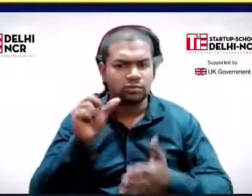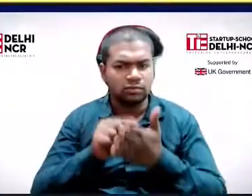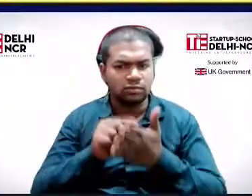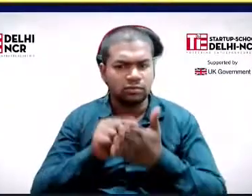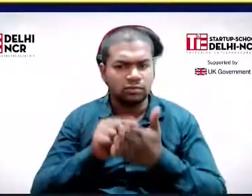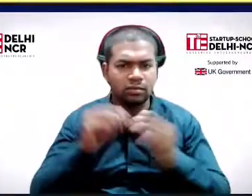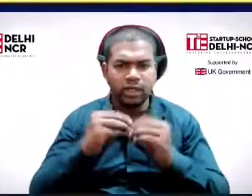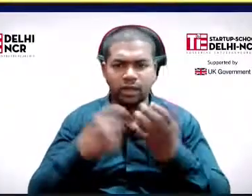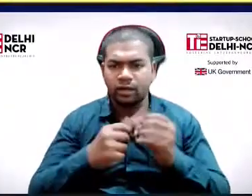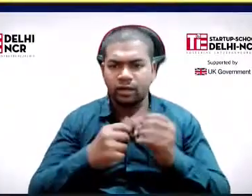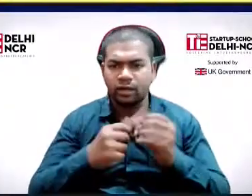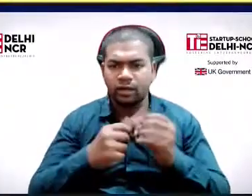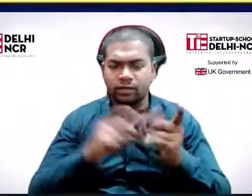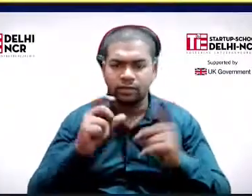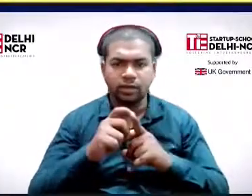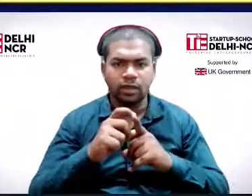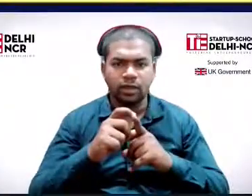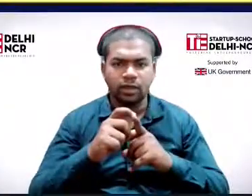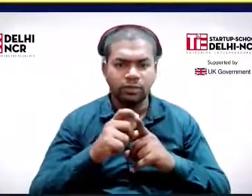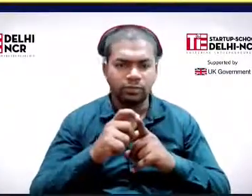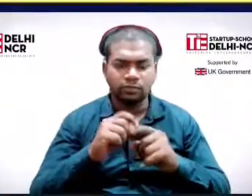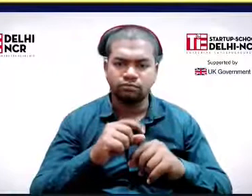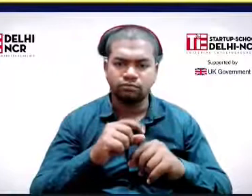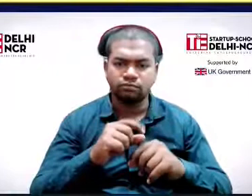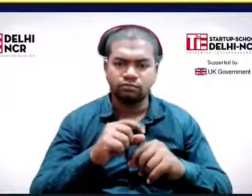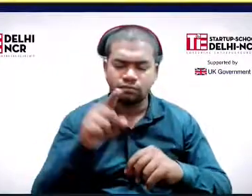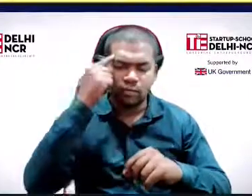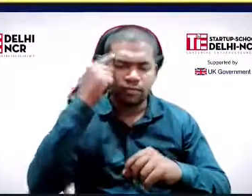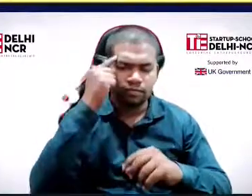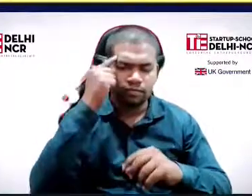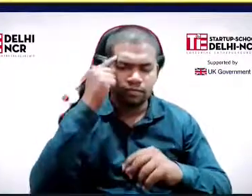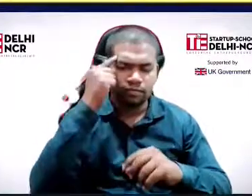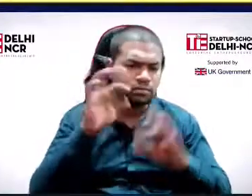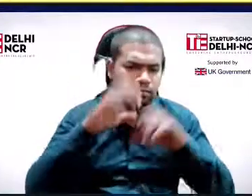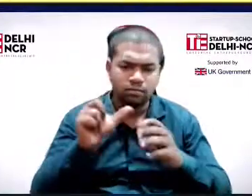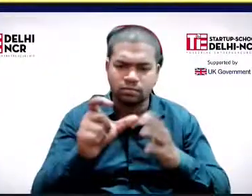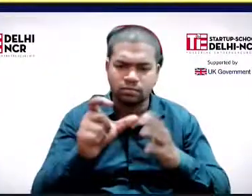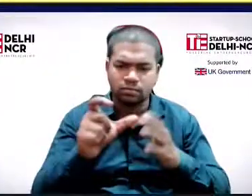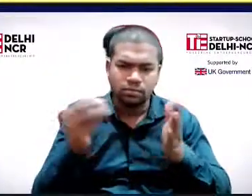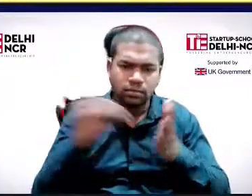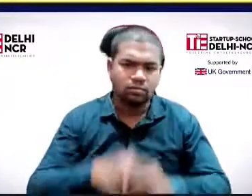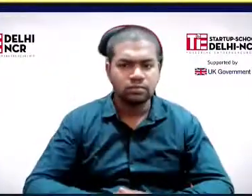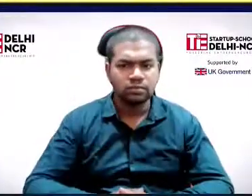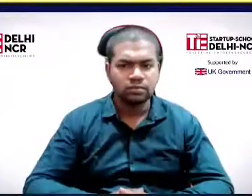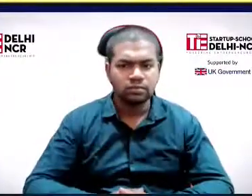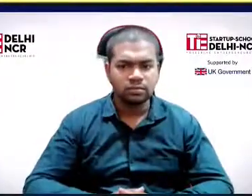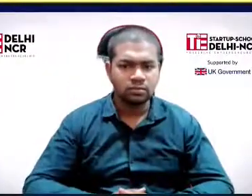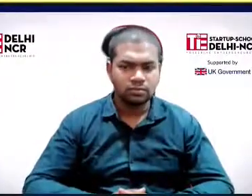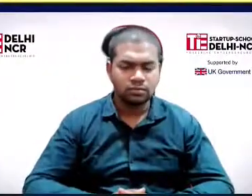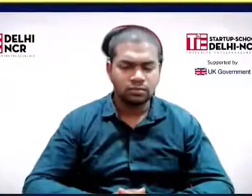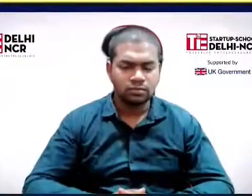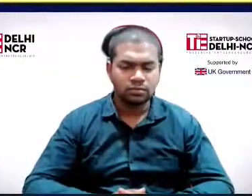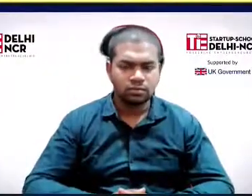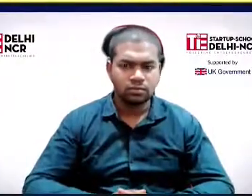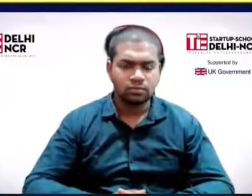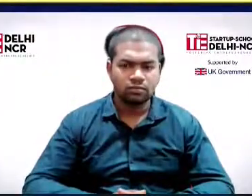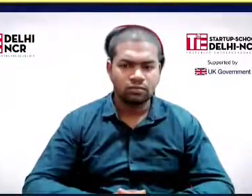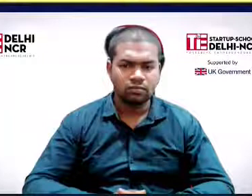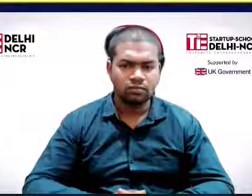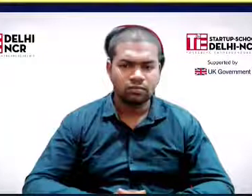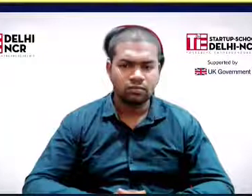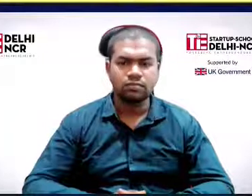brand. What do you think of when you think of brand? Is there one word? Is it identity? What is it that comes to your